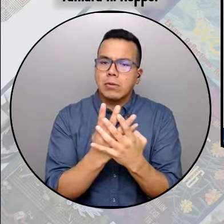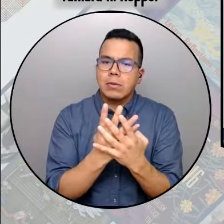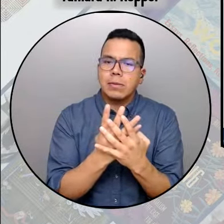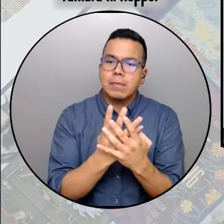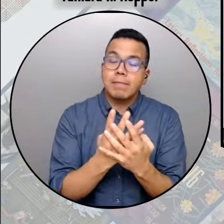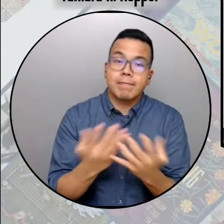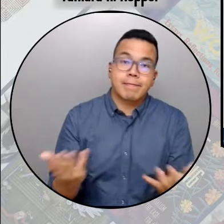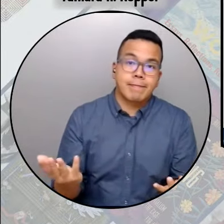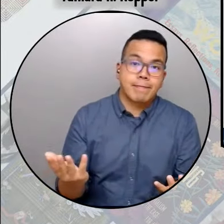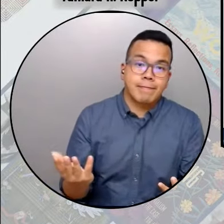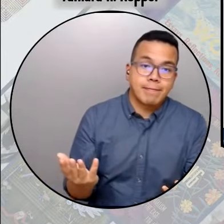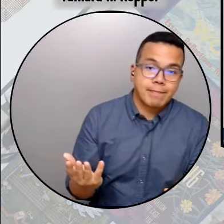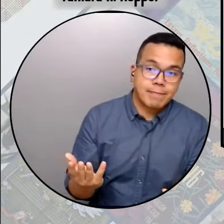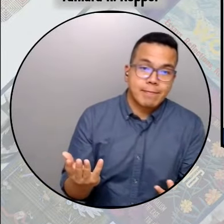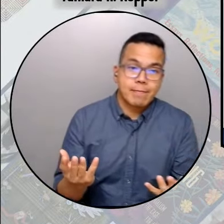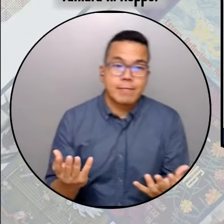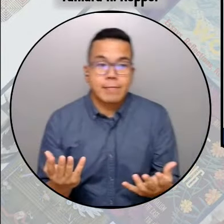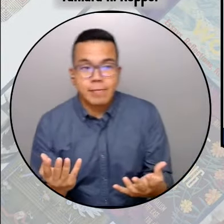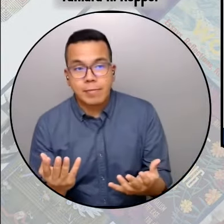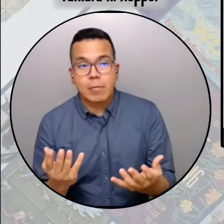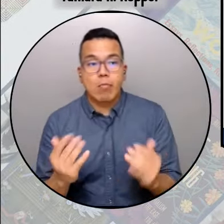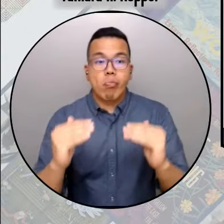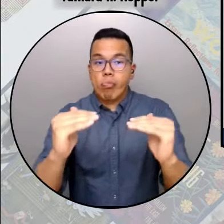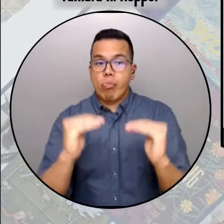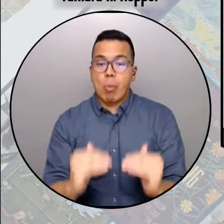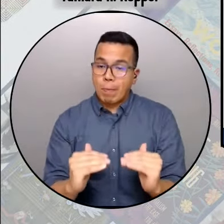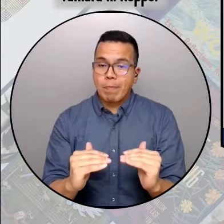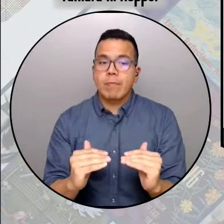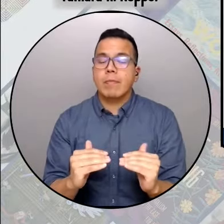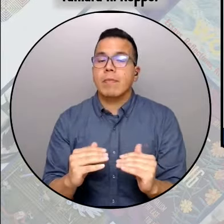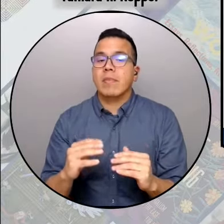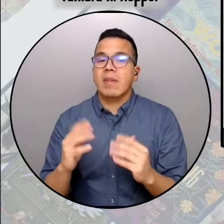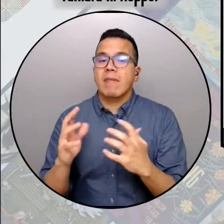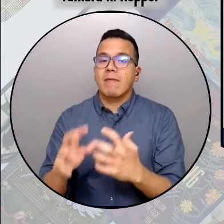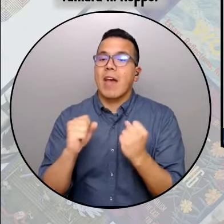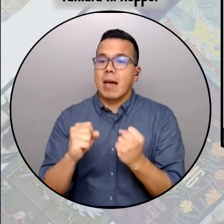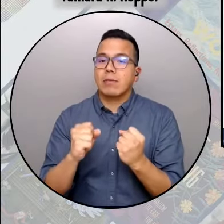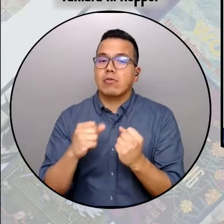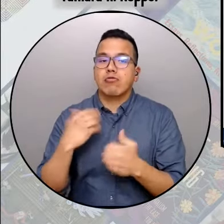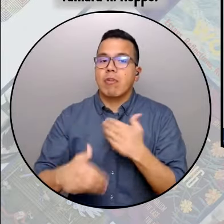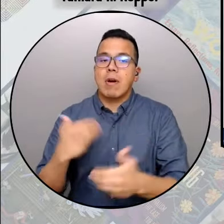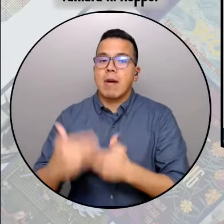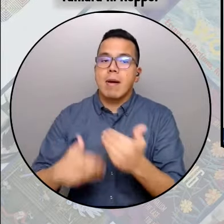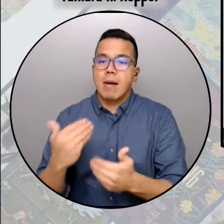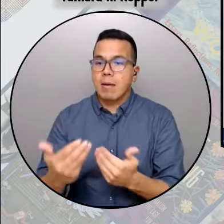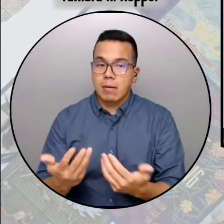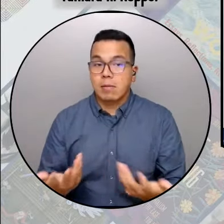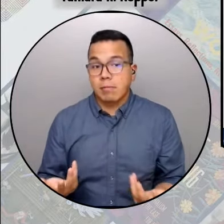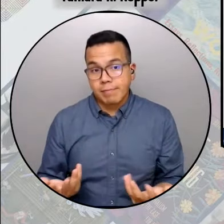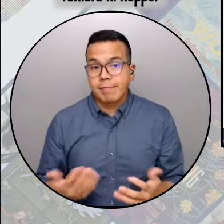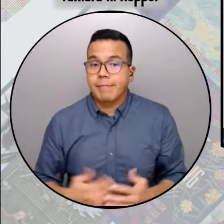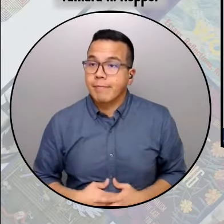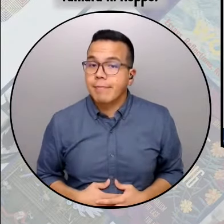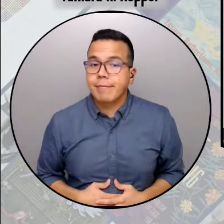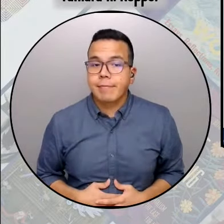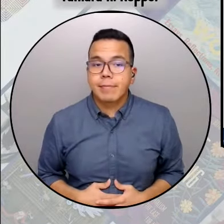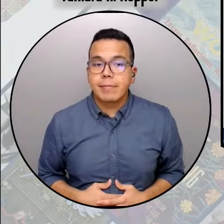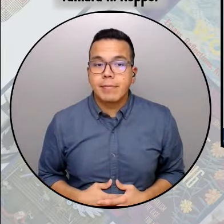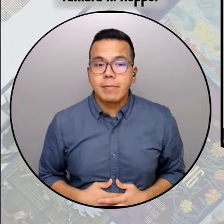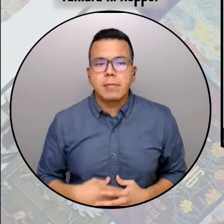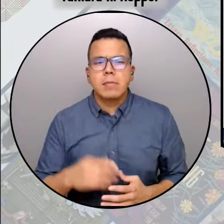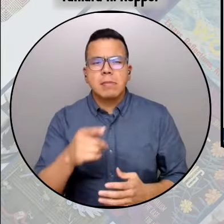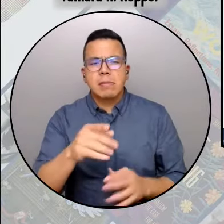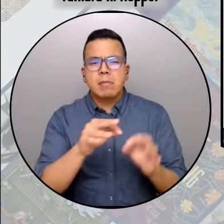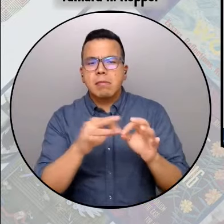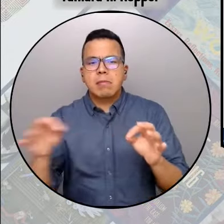know, the fast tracking as well. This is a constant theme, right, of trying to fast track. And so, you know, given immediate